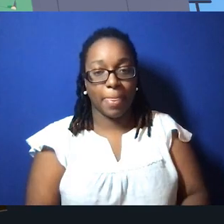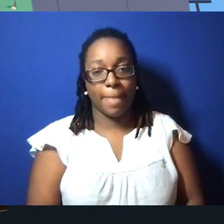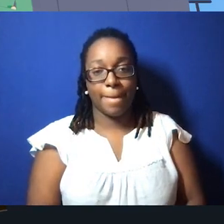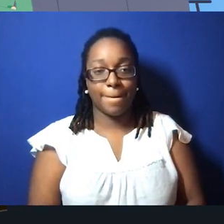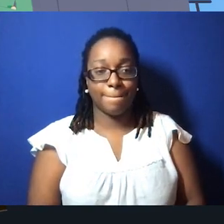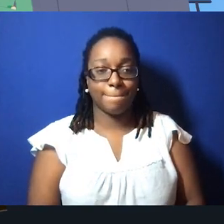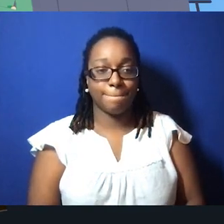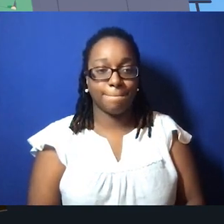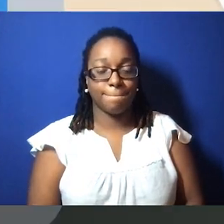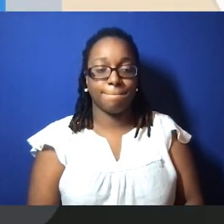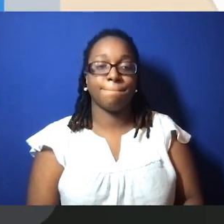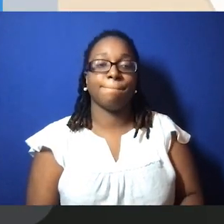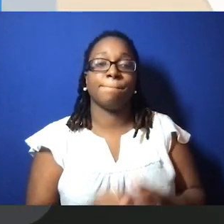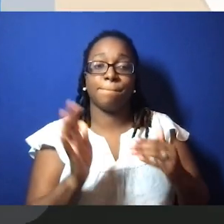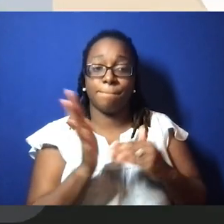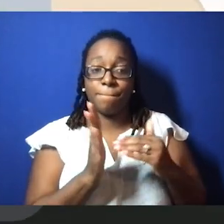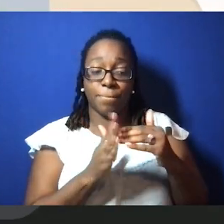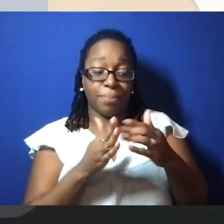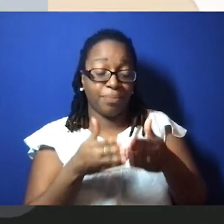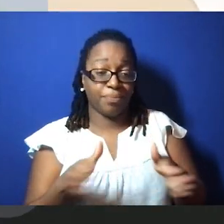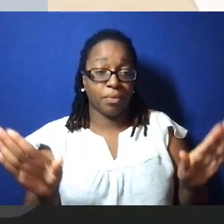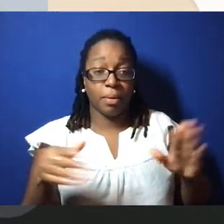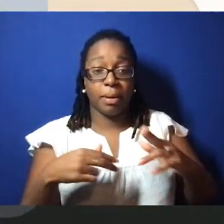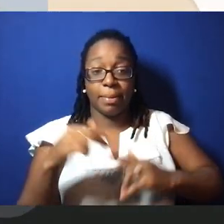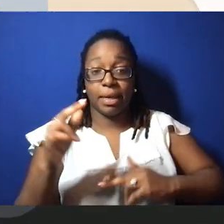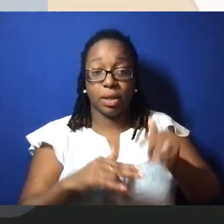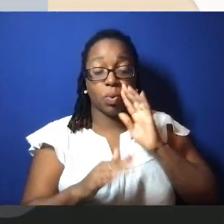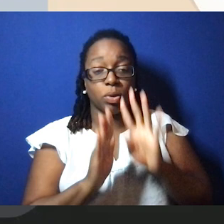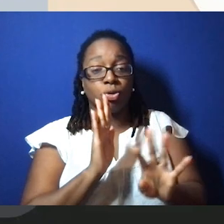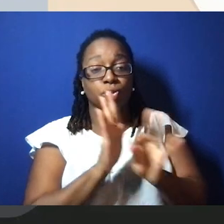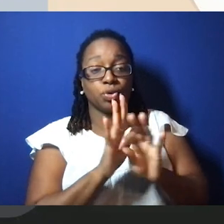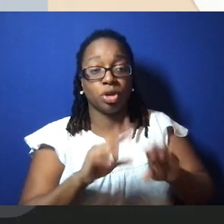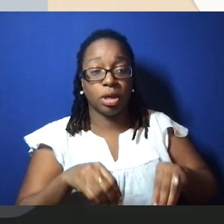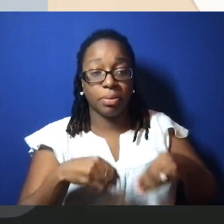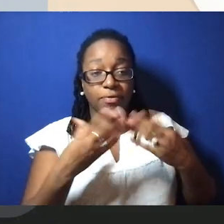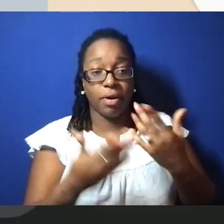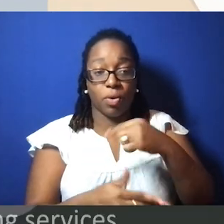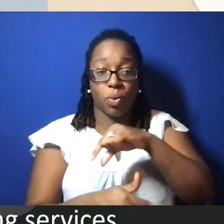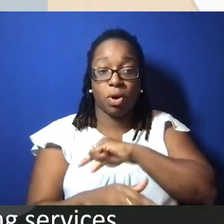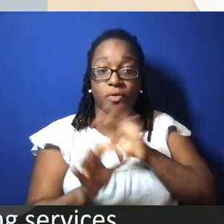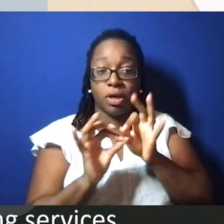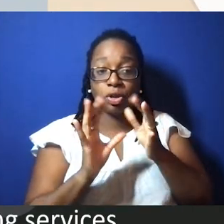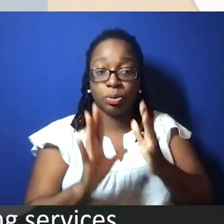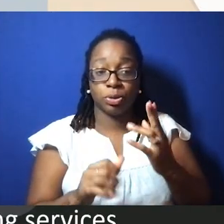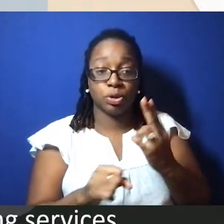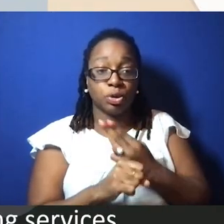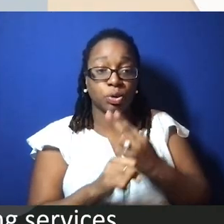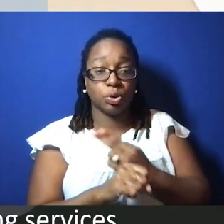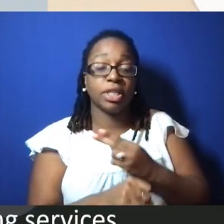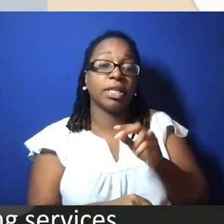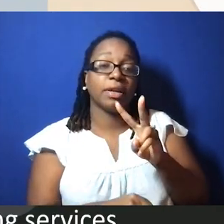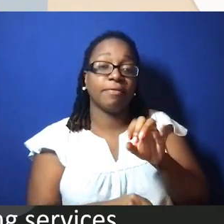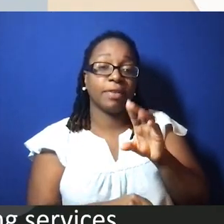plan. More often, public entities are choosing to provide qualified